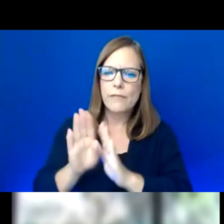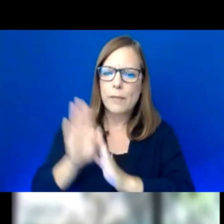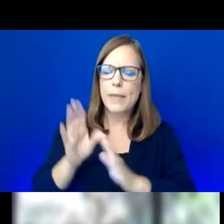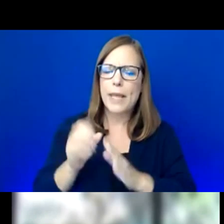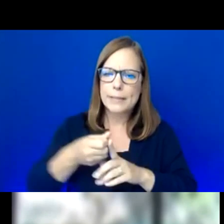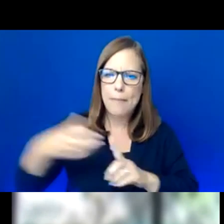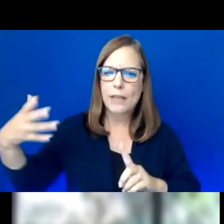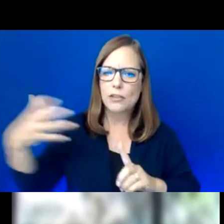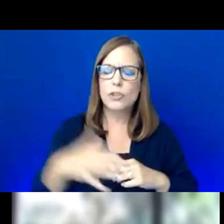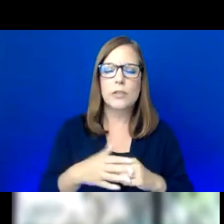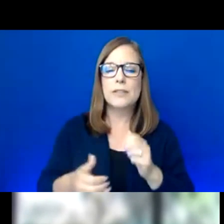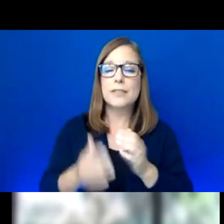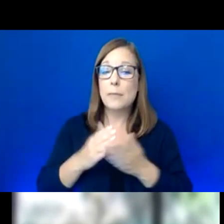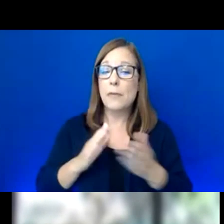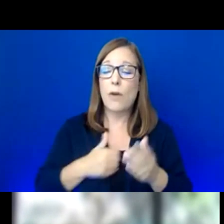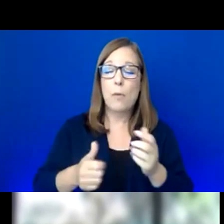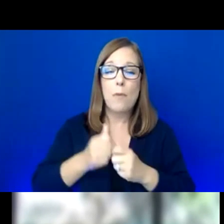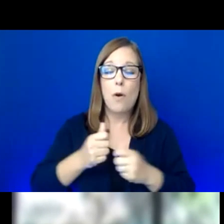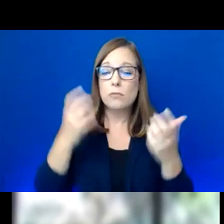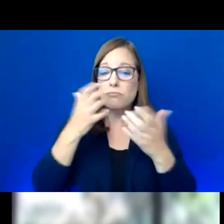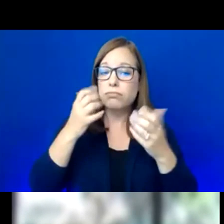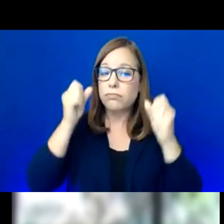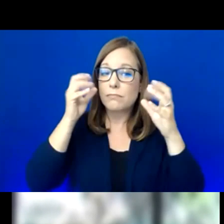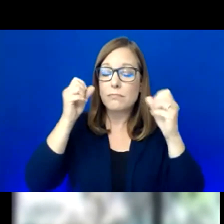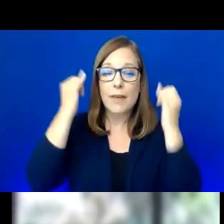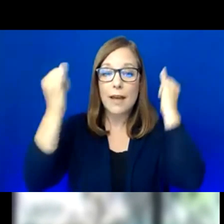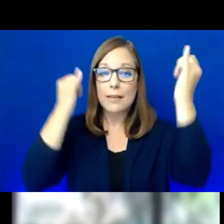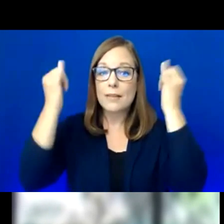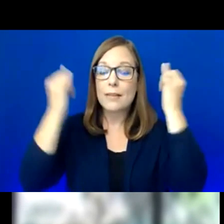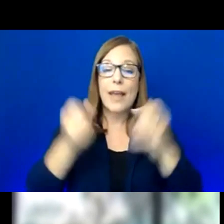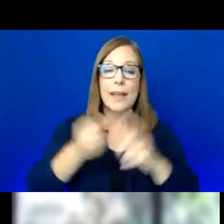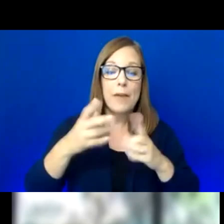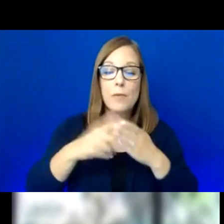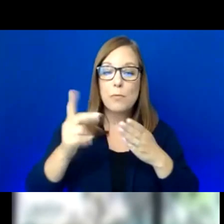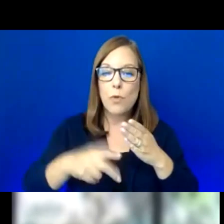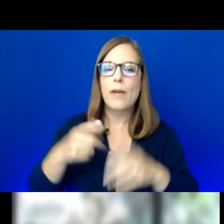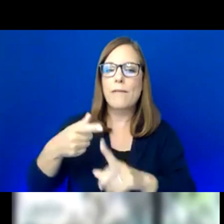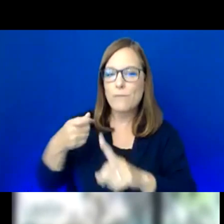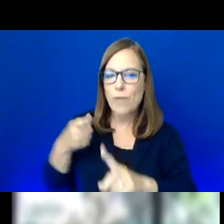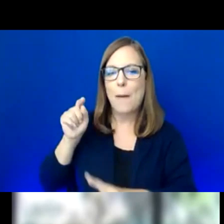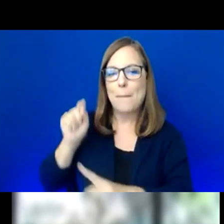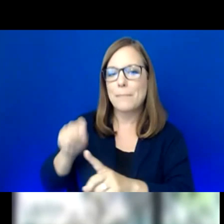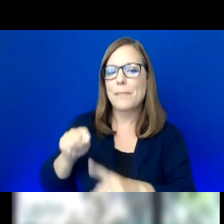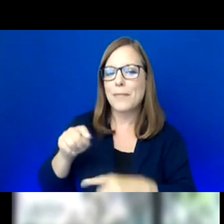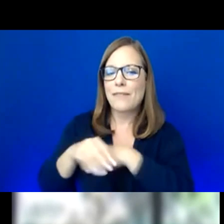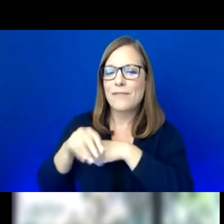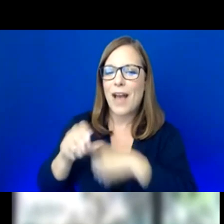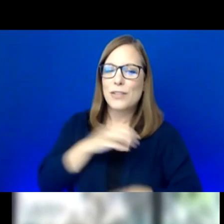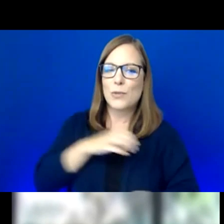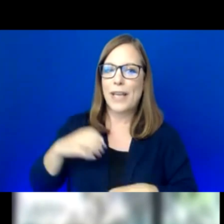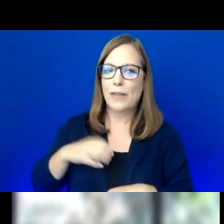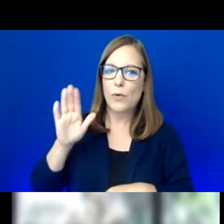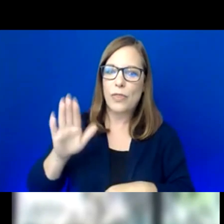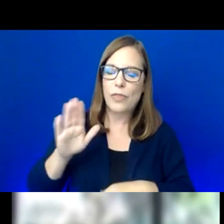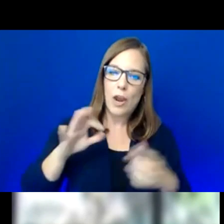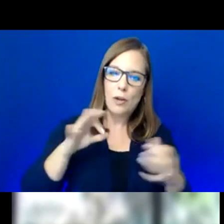most innovative and responsive programs are a direct result of our advisory council. We do consider ourselves